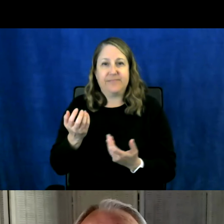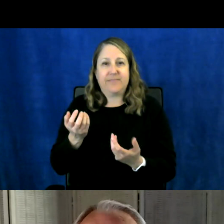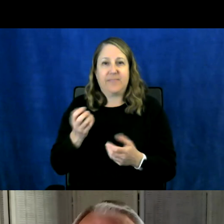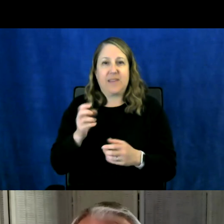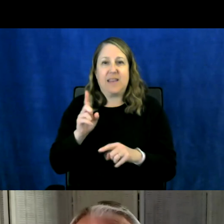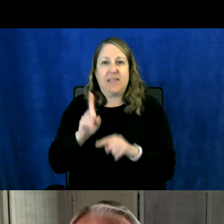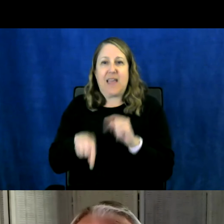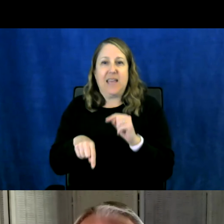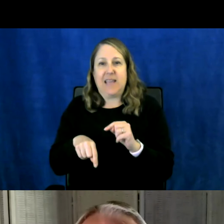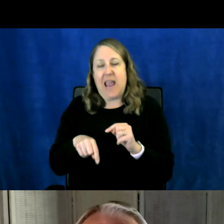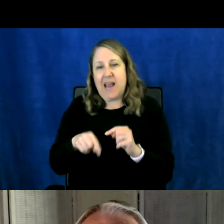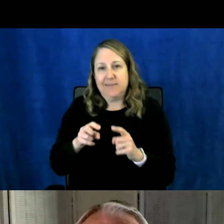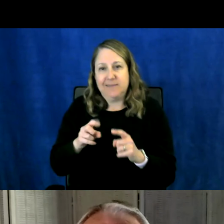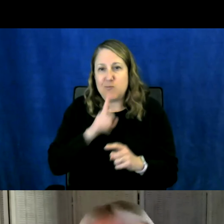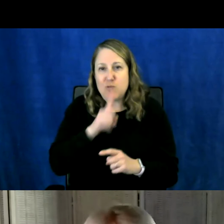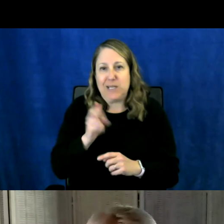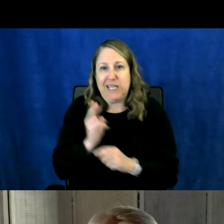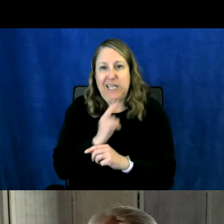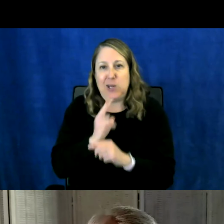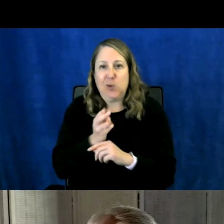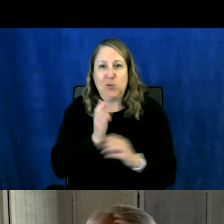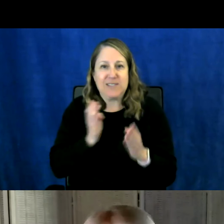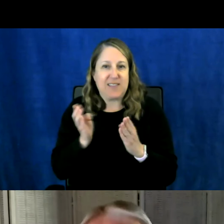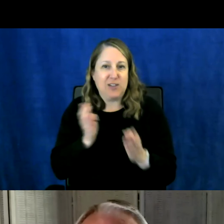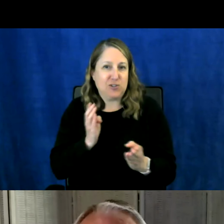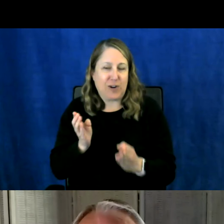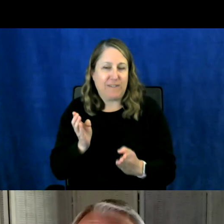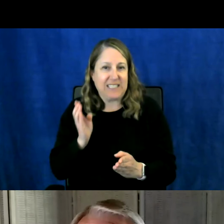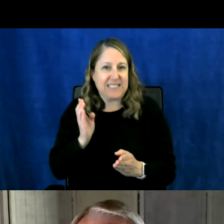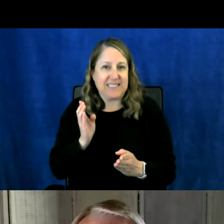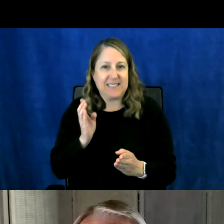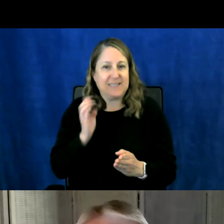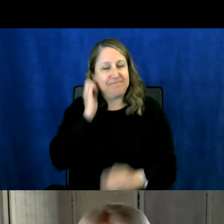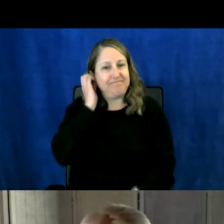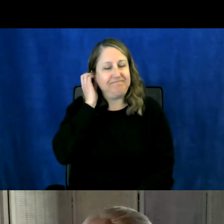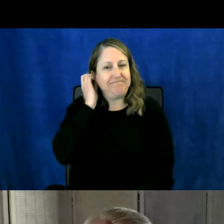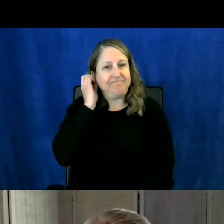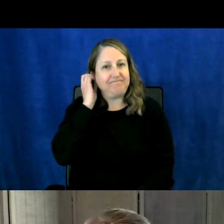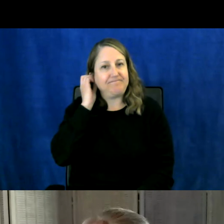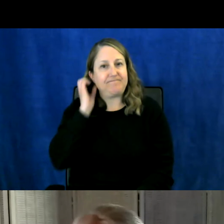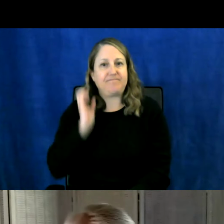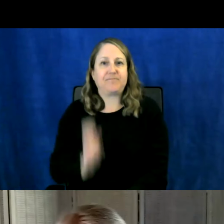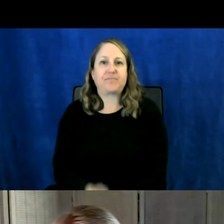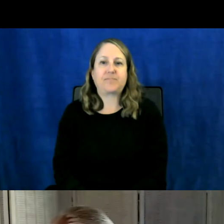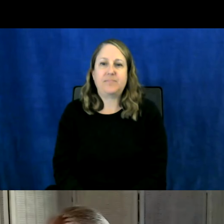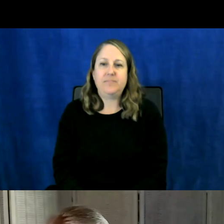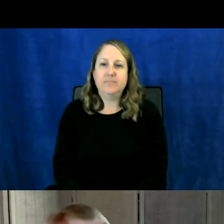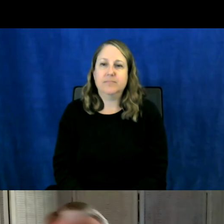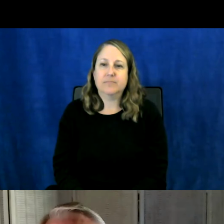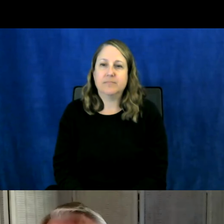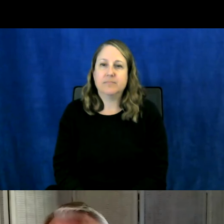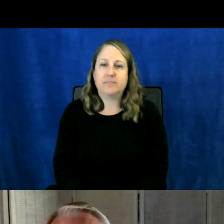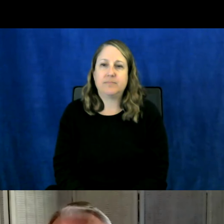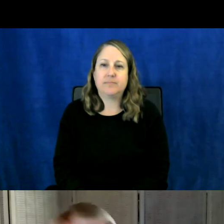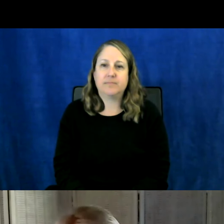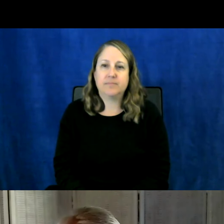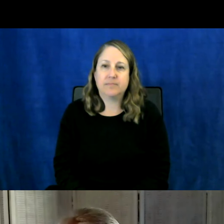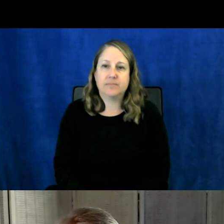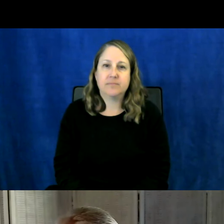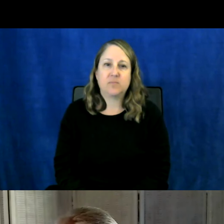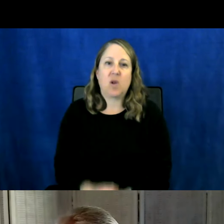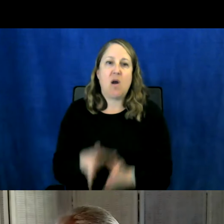not a real opportunity for them to get where they need to go when they need to go there. And there are